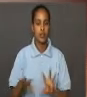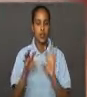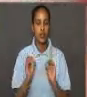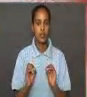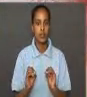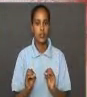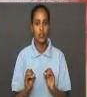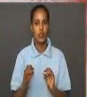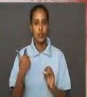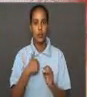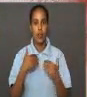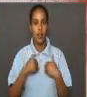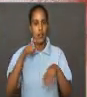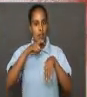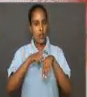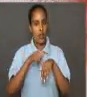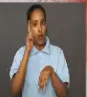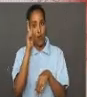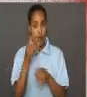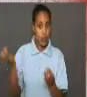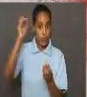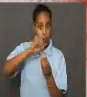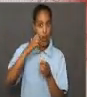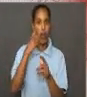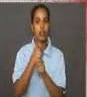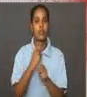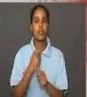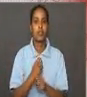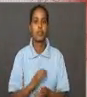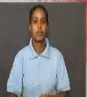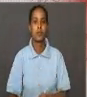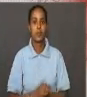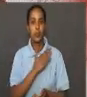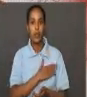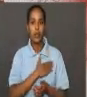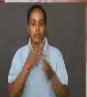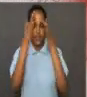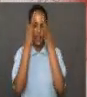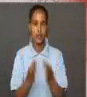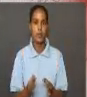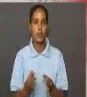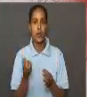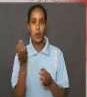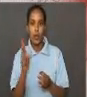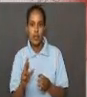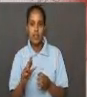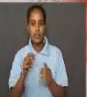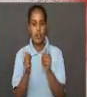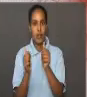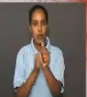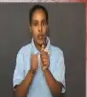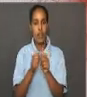Students, we have time for one more activity. Please determine whether the